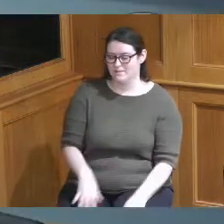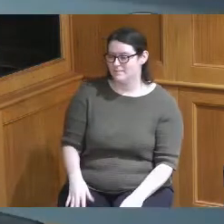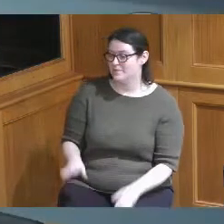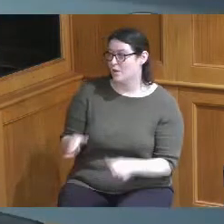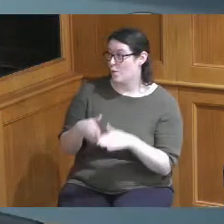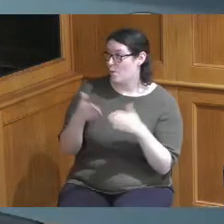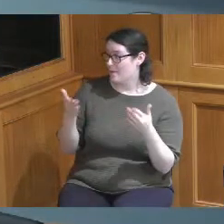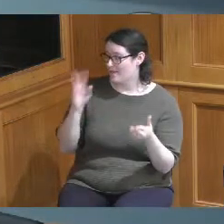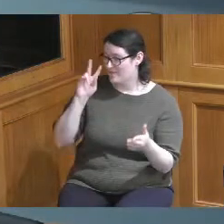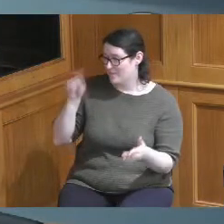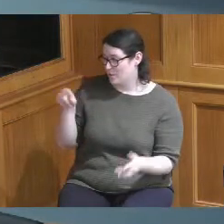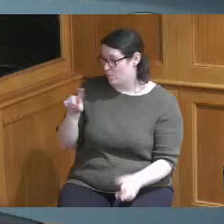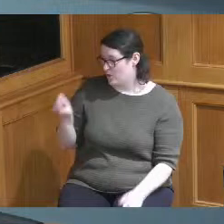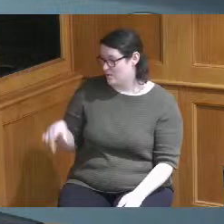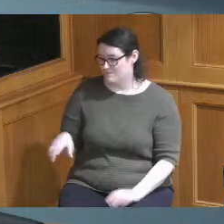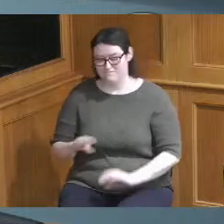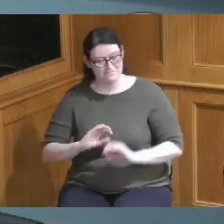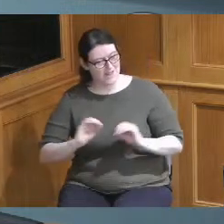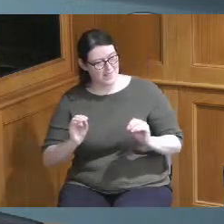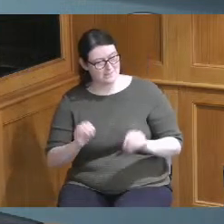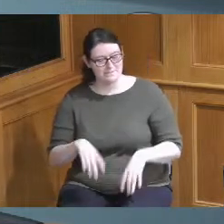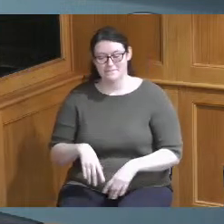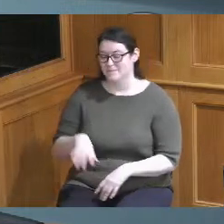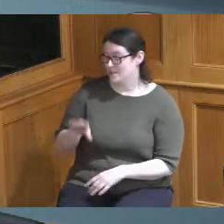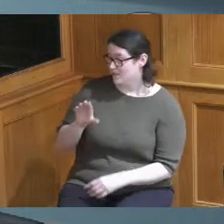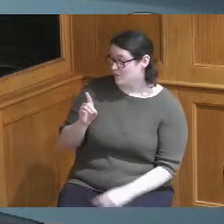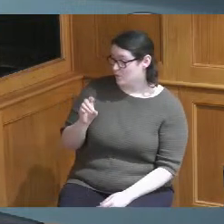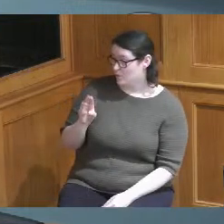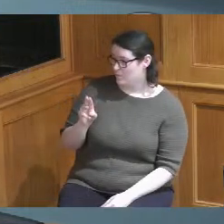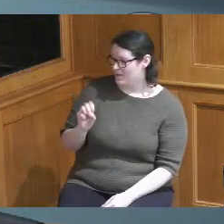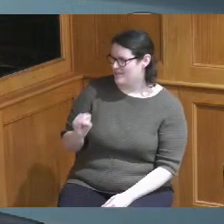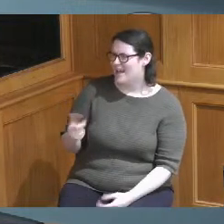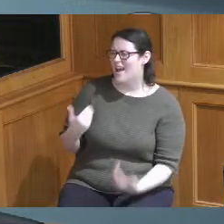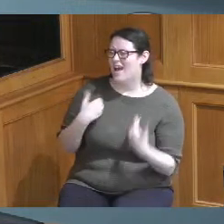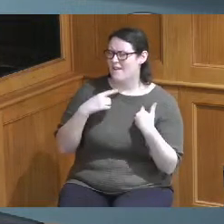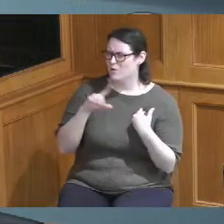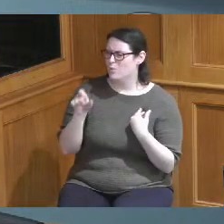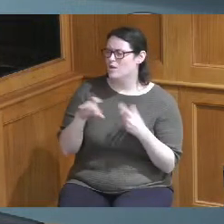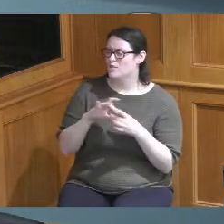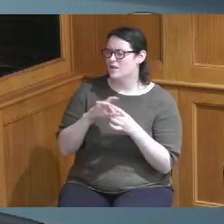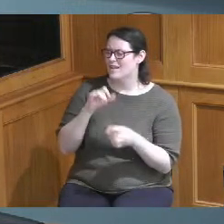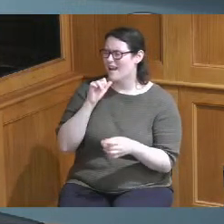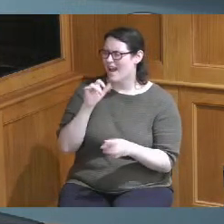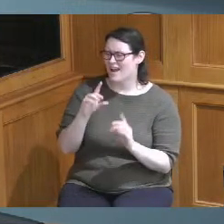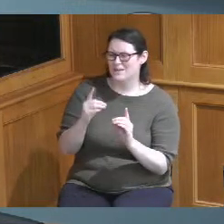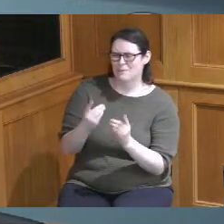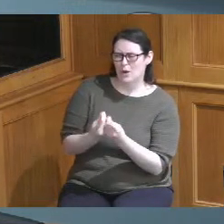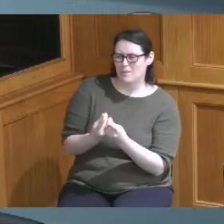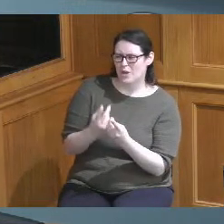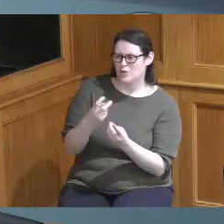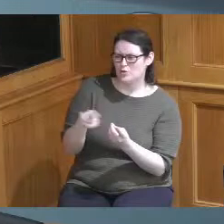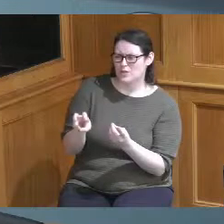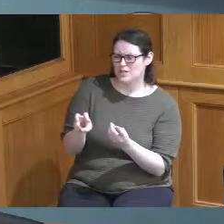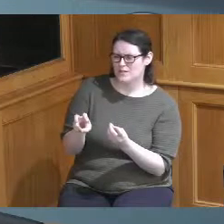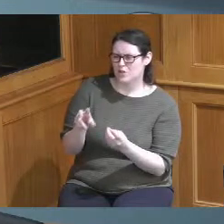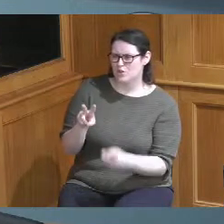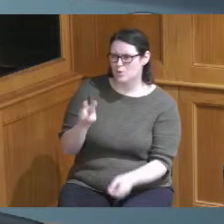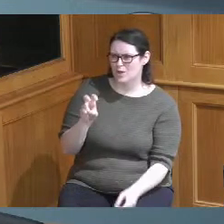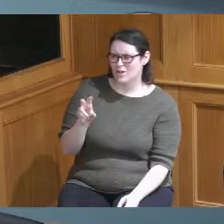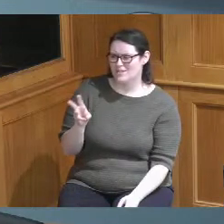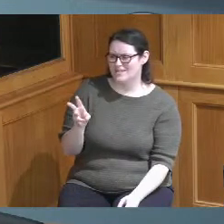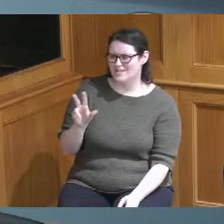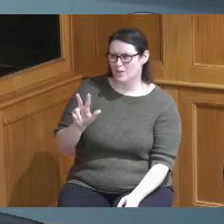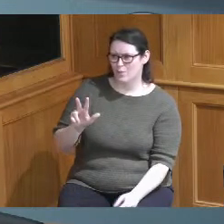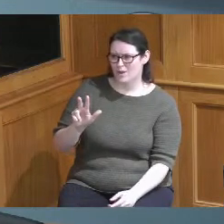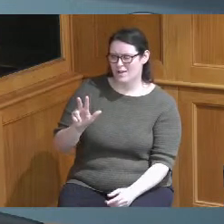open it up, Vice President Driehaus. Any questions? Commissioner Dumas? I had a question on the non-departmental transfer to 263. Is